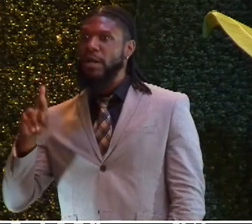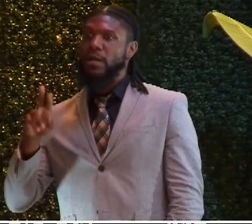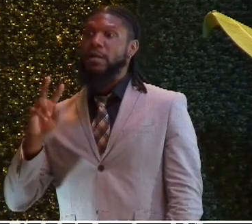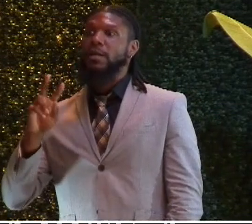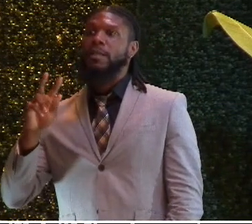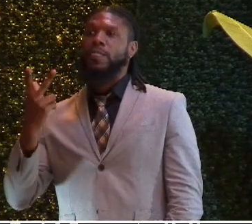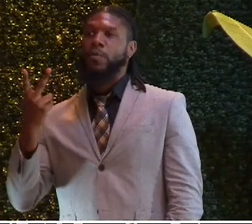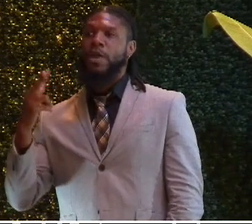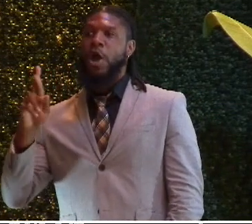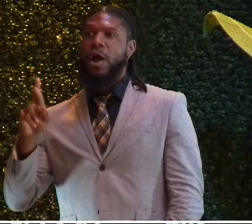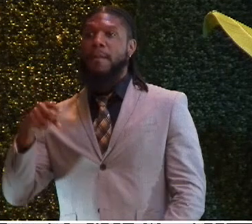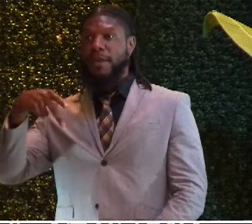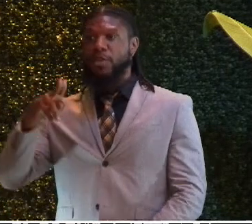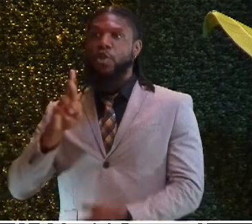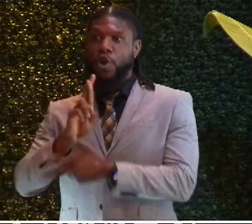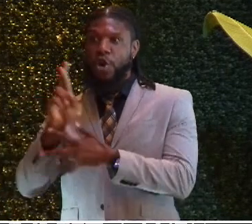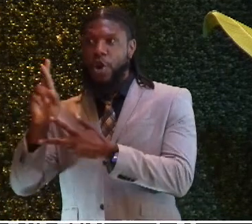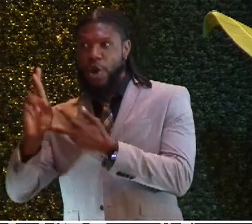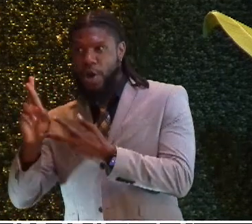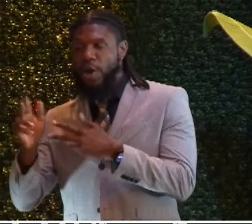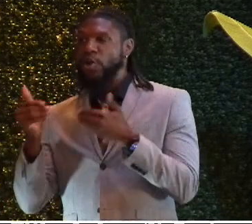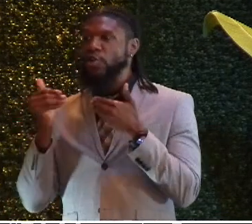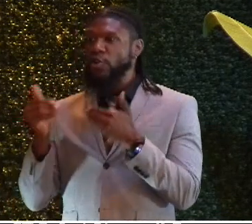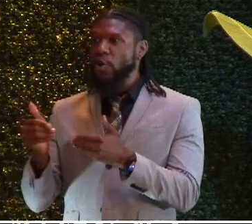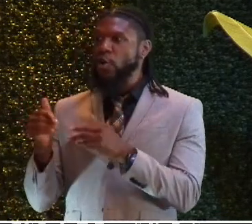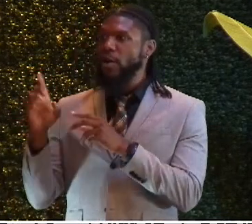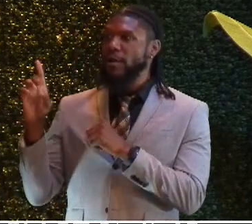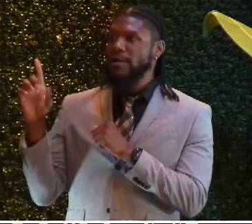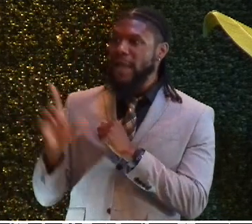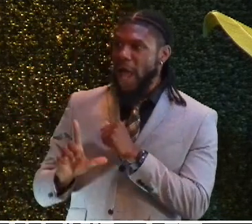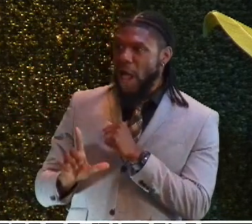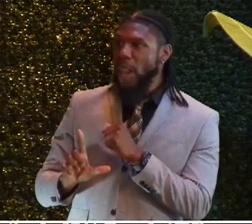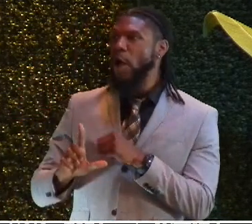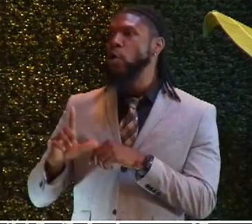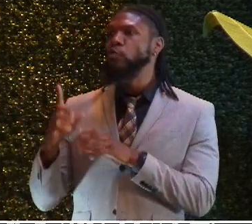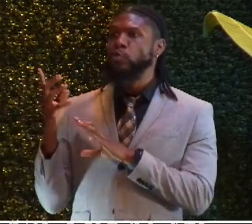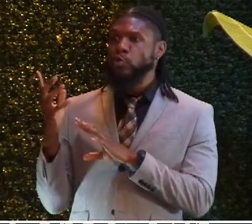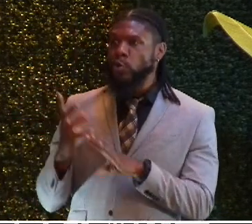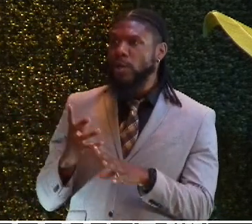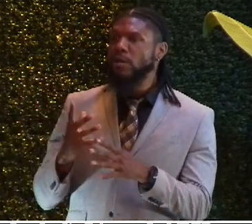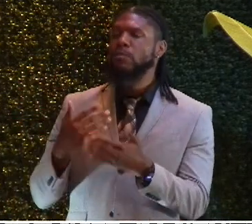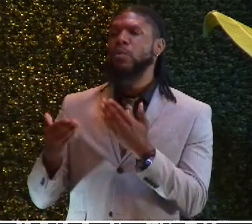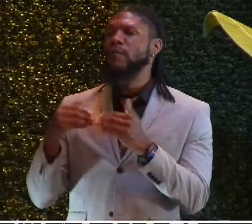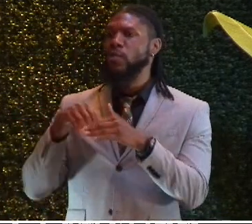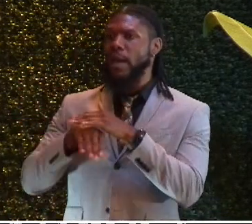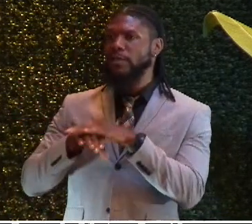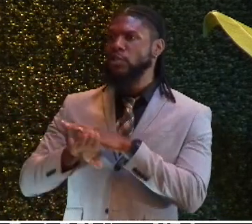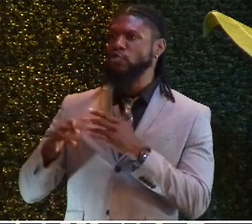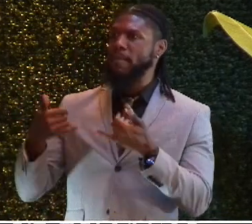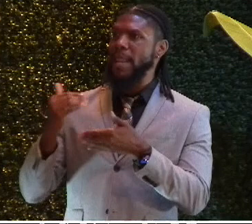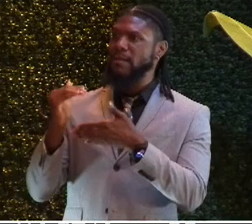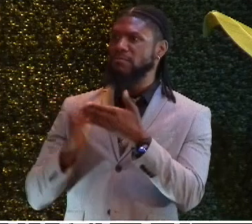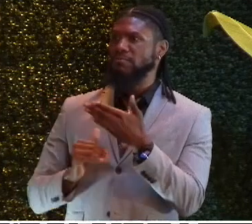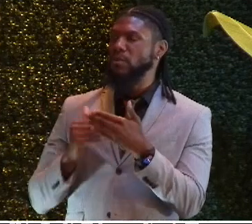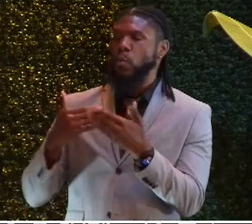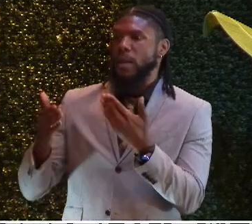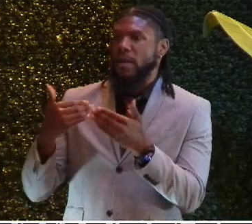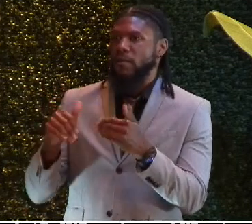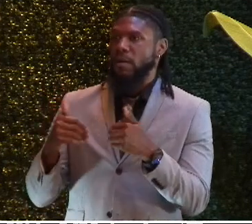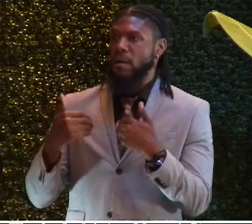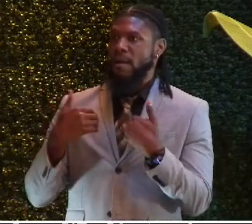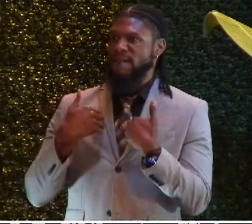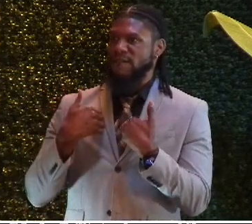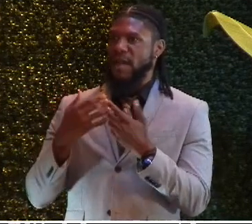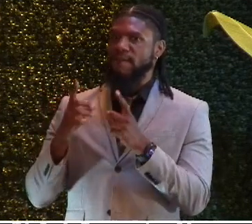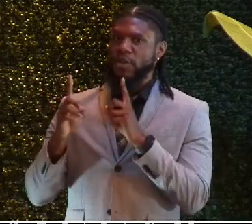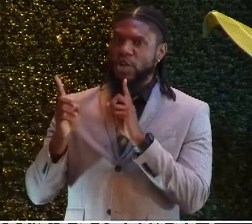P-U-R-R, and I want you to go ahead and download, buy, stream, whatever you do, add it to a playlist, do all that. So therefore, when we're in